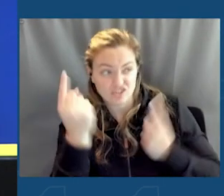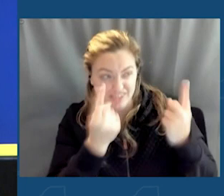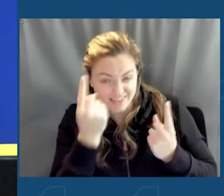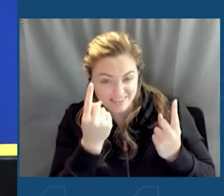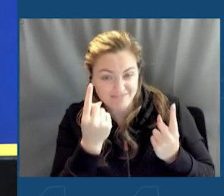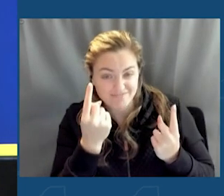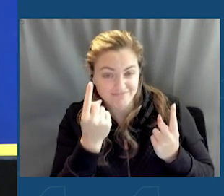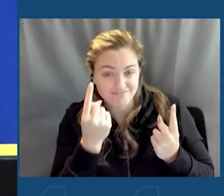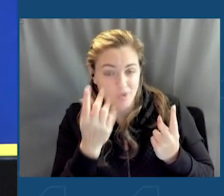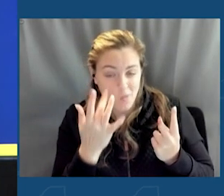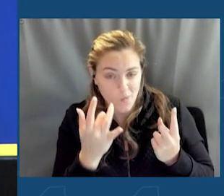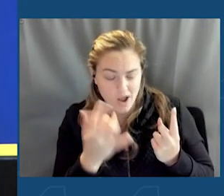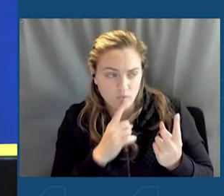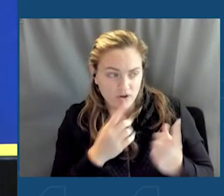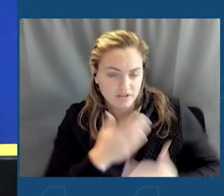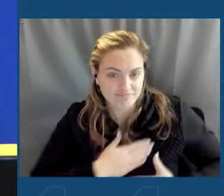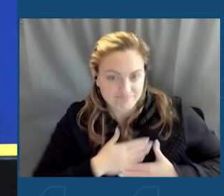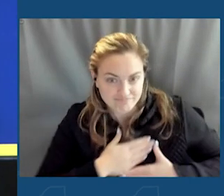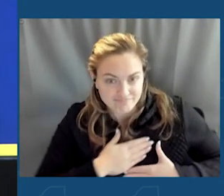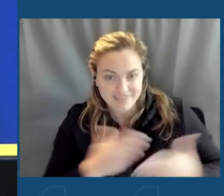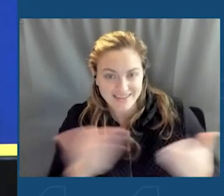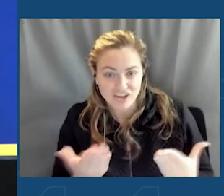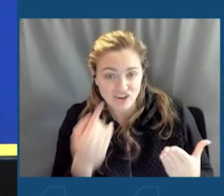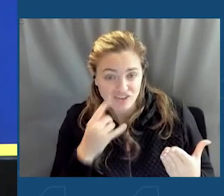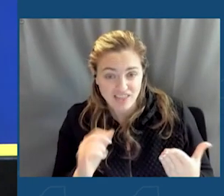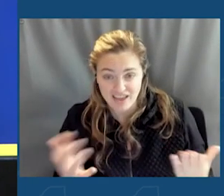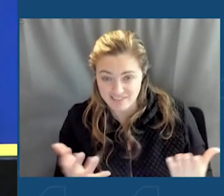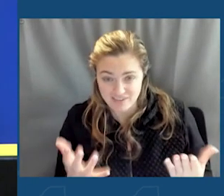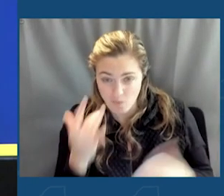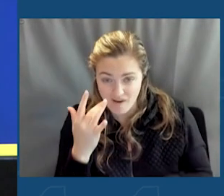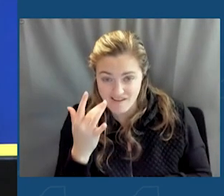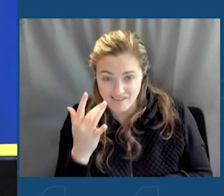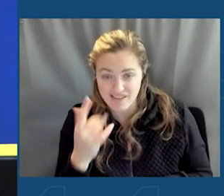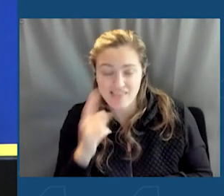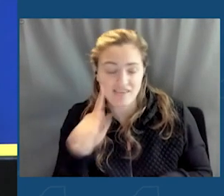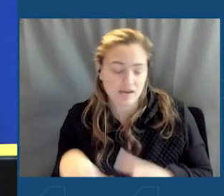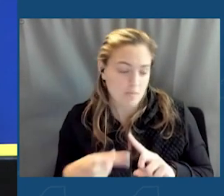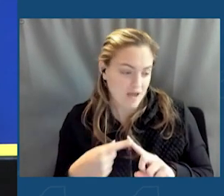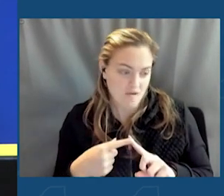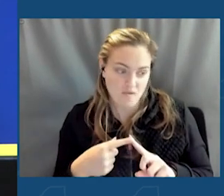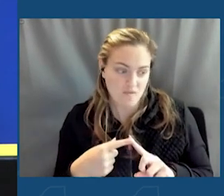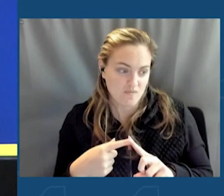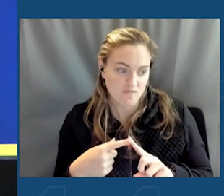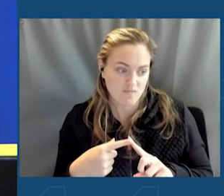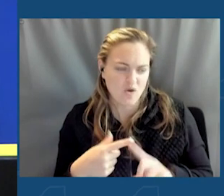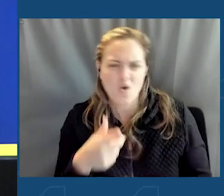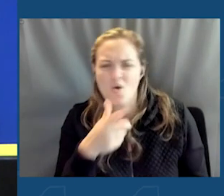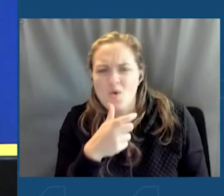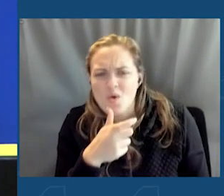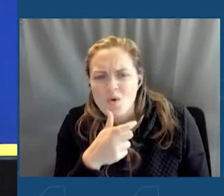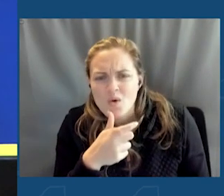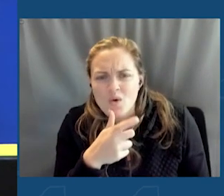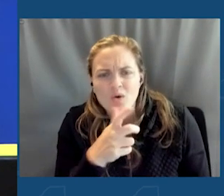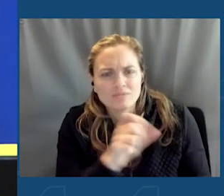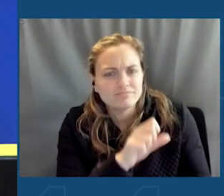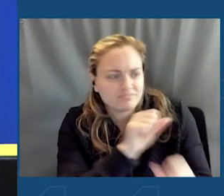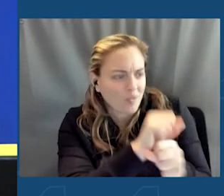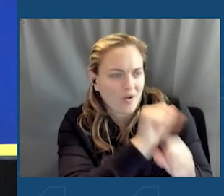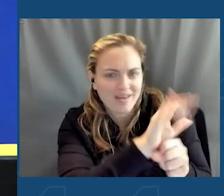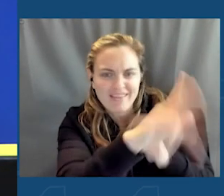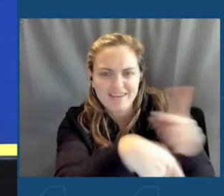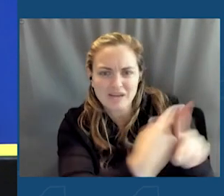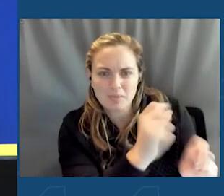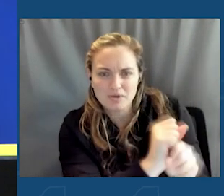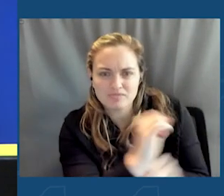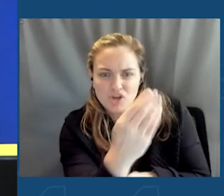why we're so grateful here for that, is she's thinking about who's going to be filling those jobs and